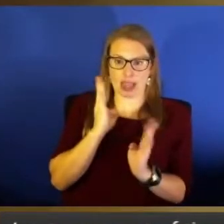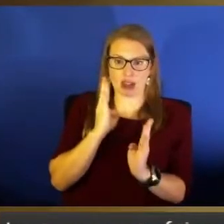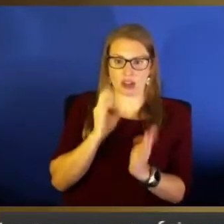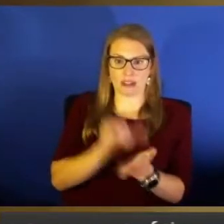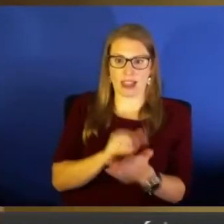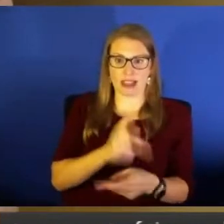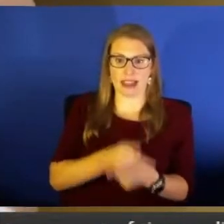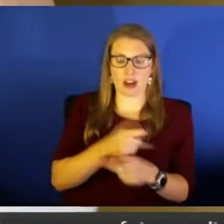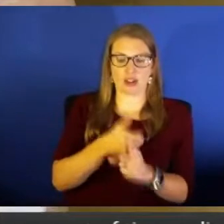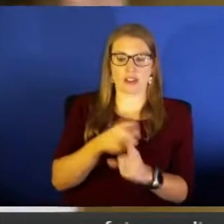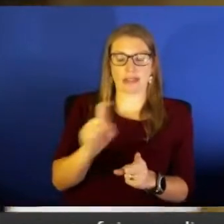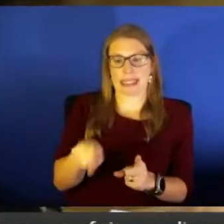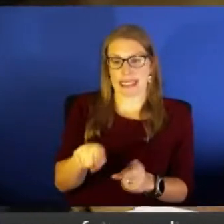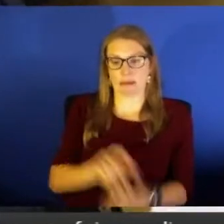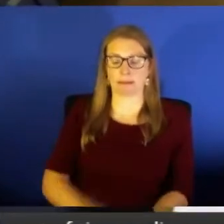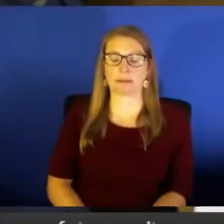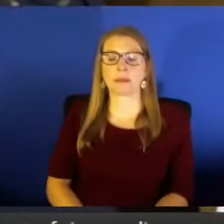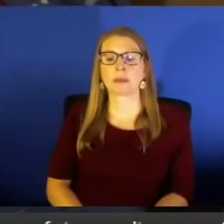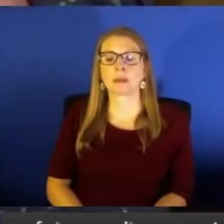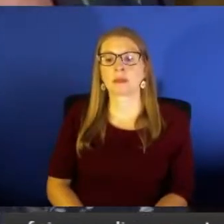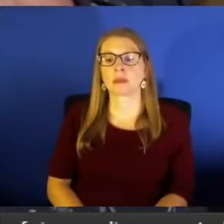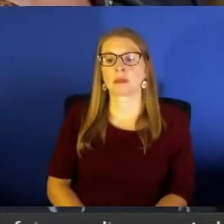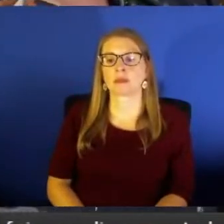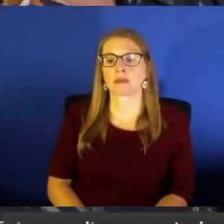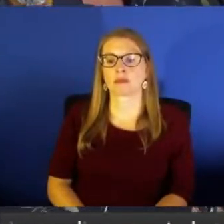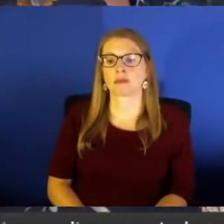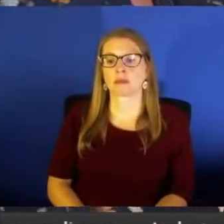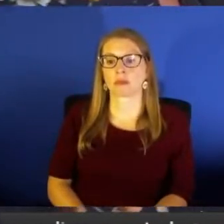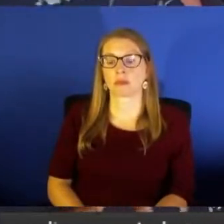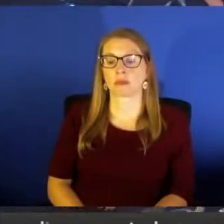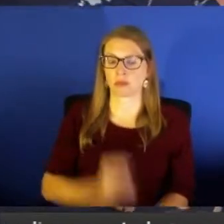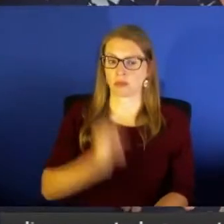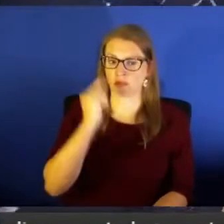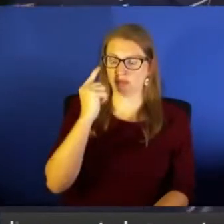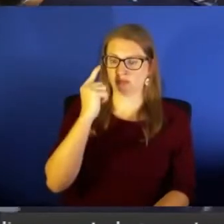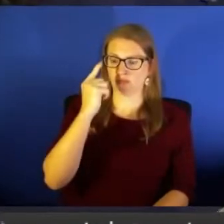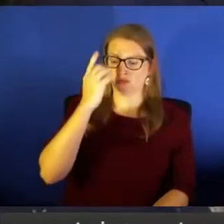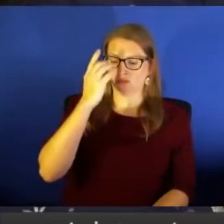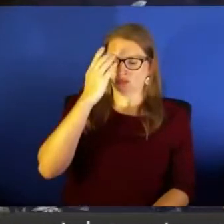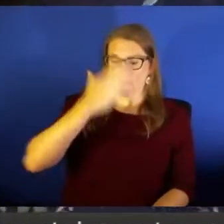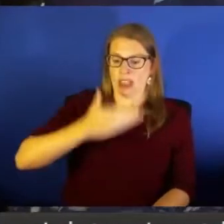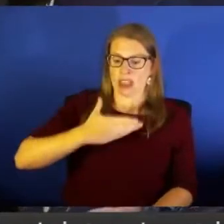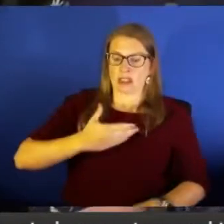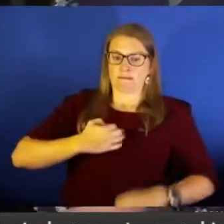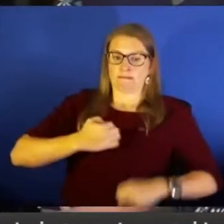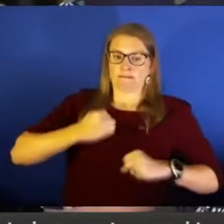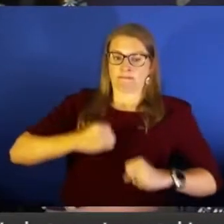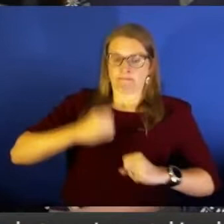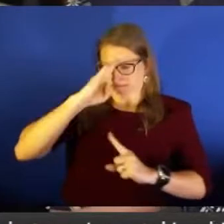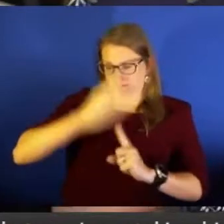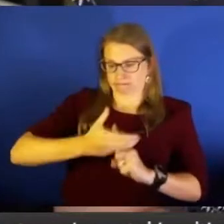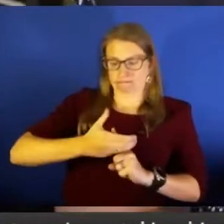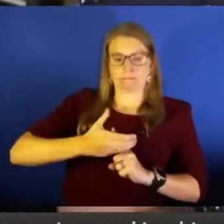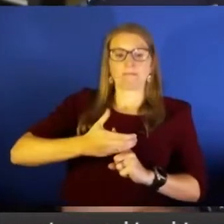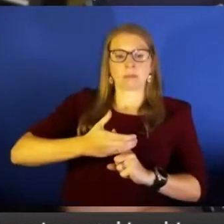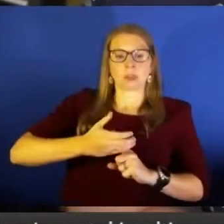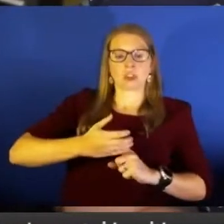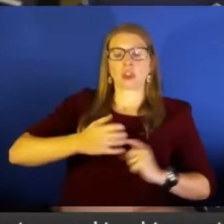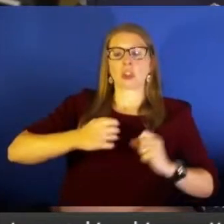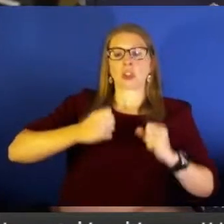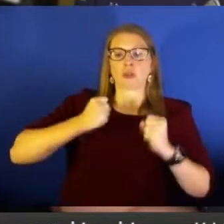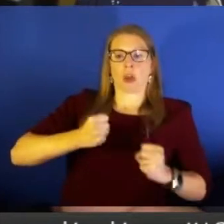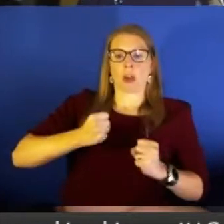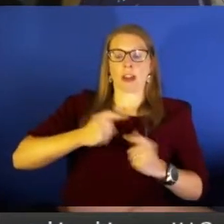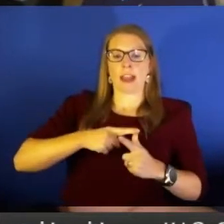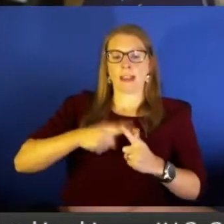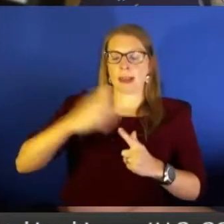And you have to put on such a strong front, and then it takes so much out of you, and then you're sent back home and left to seek out those services and